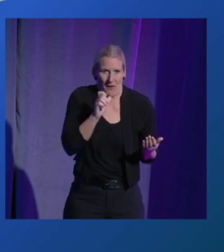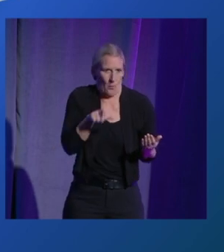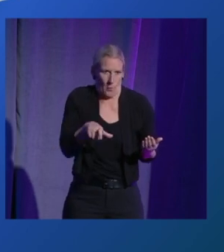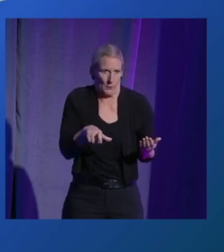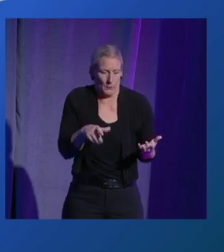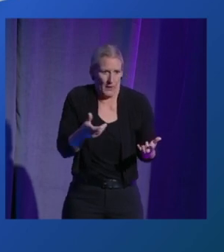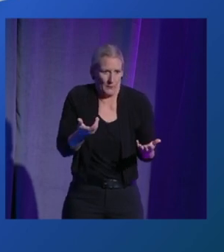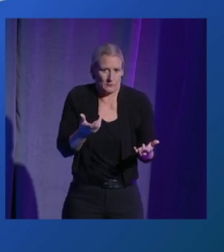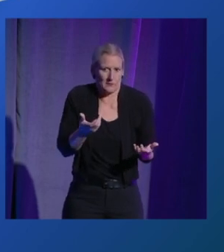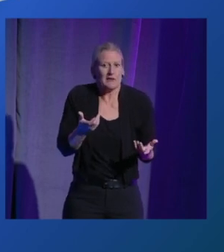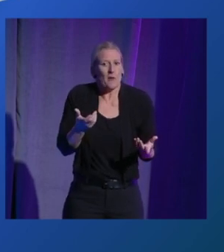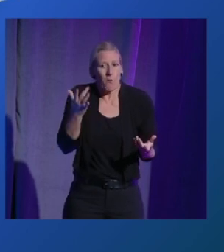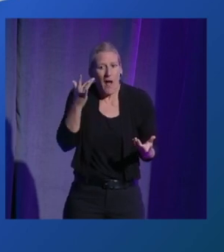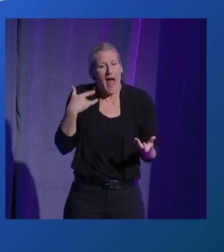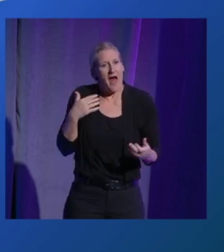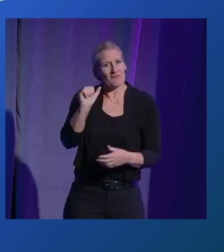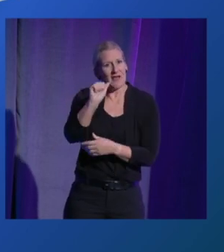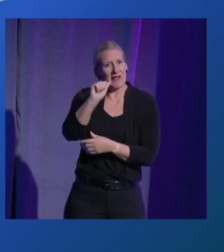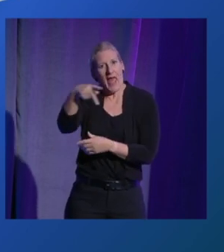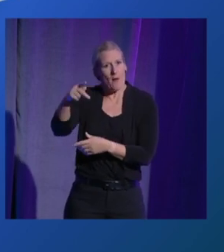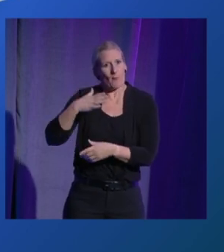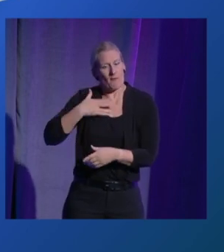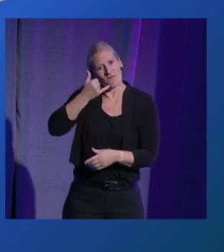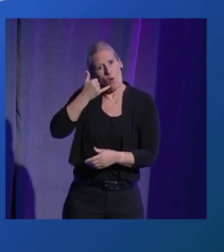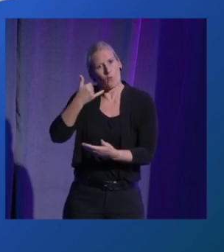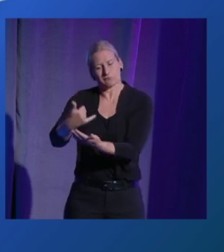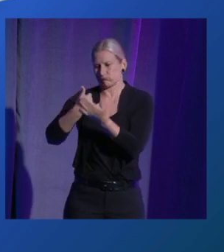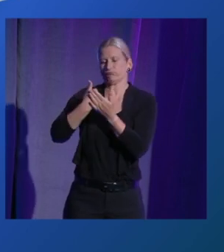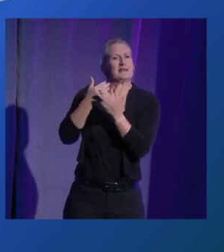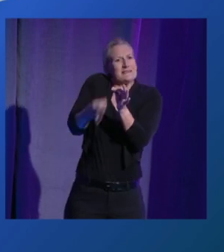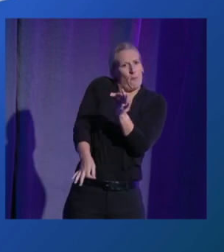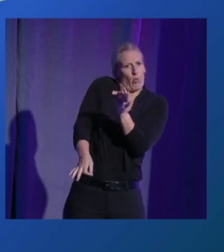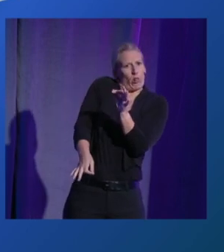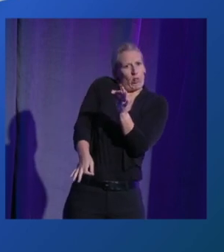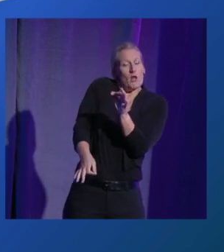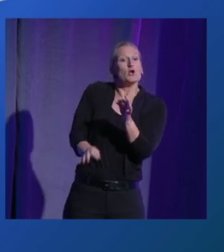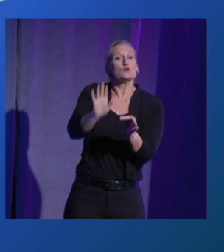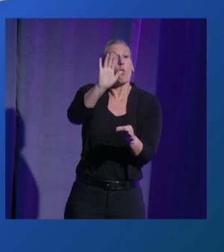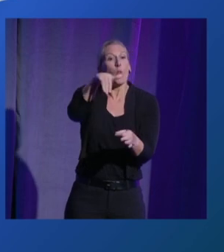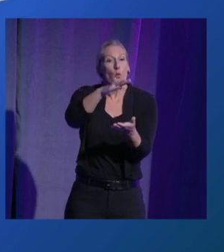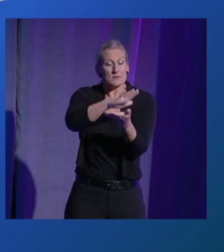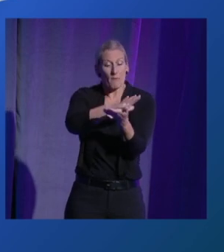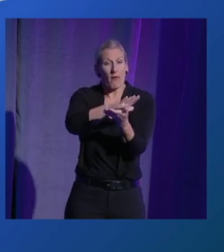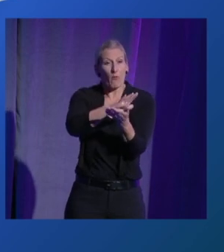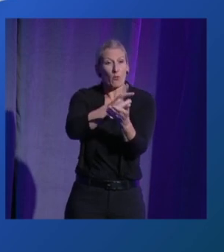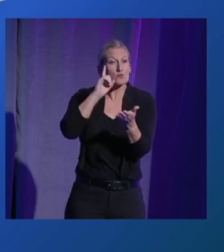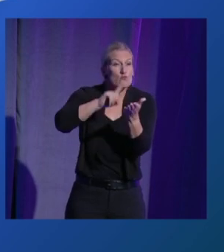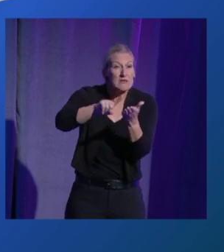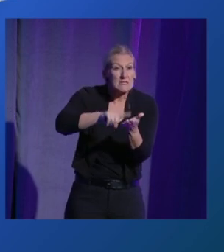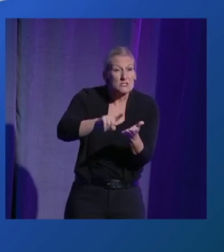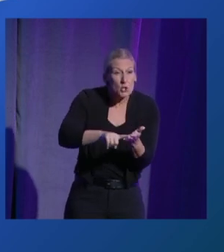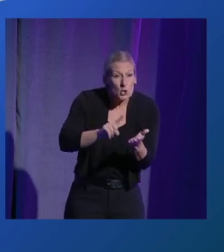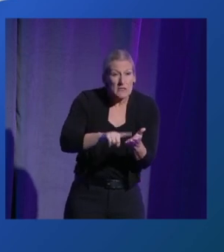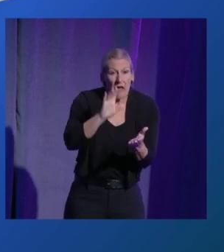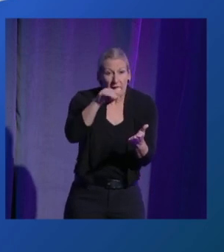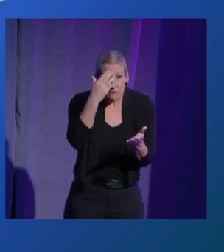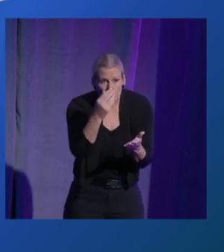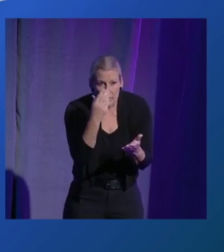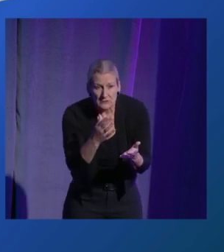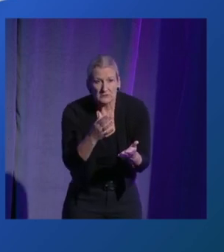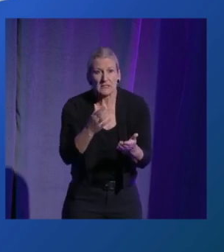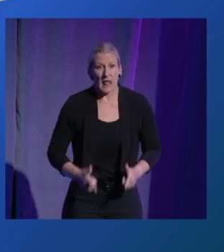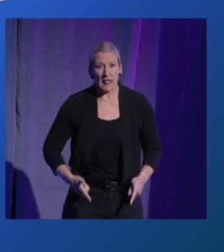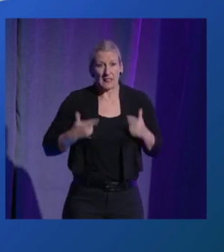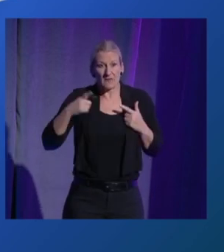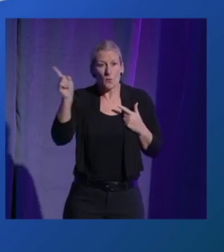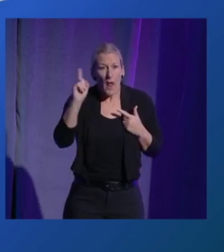can that's the best thing right so those papers live in that world of uh uh the the